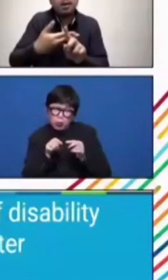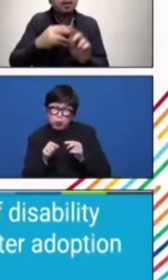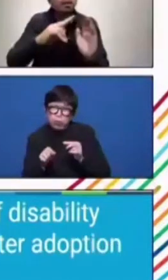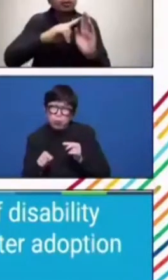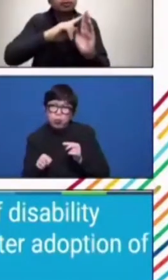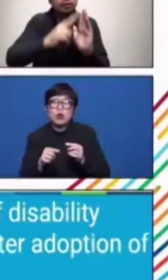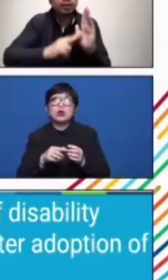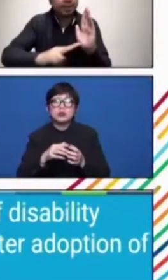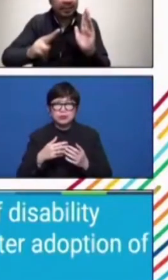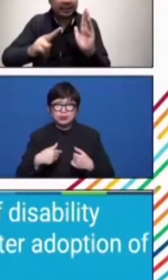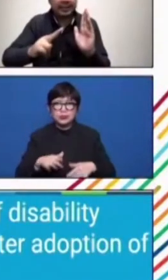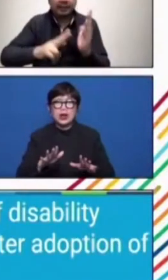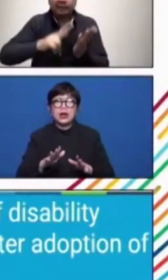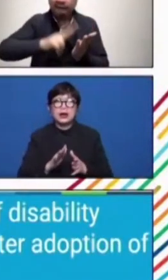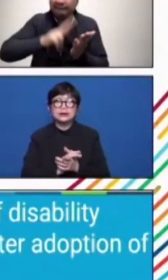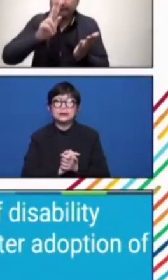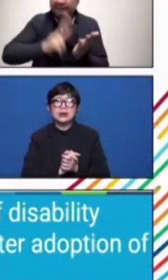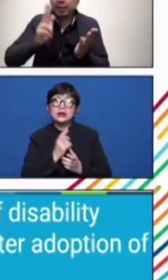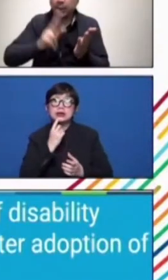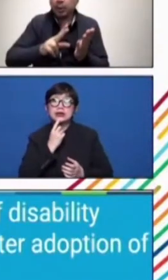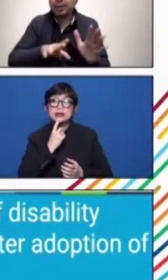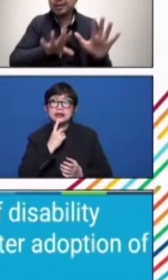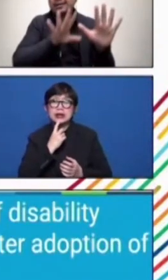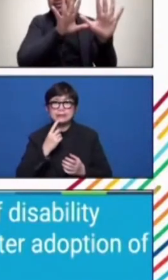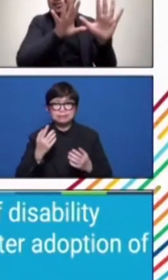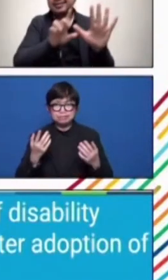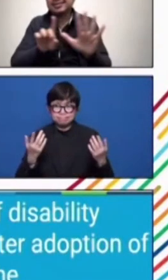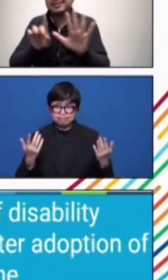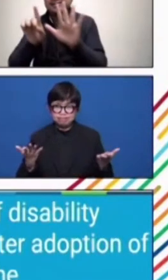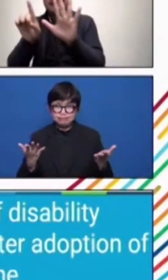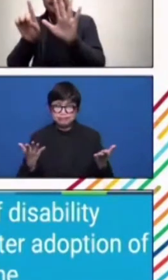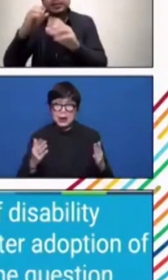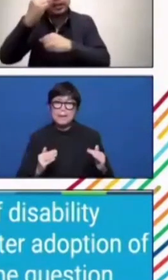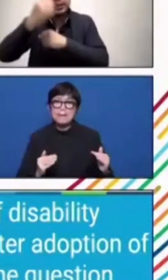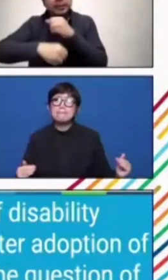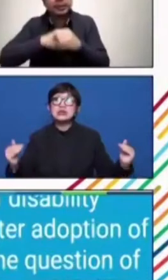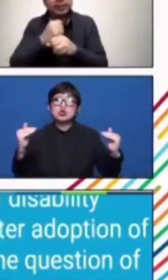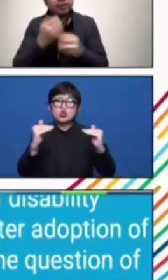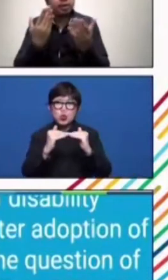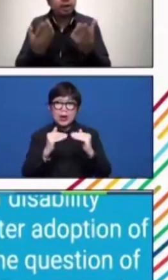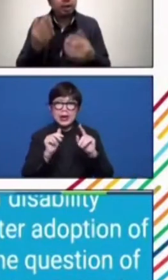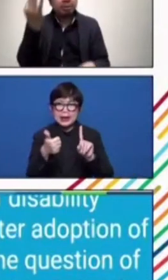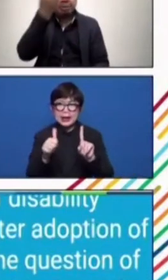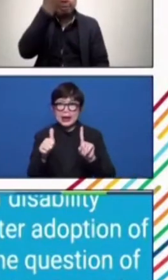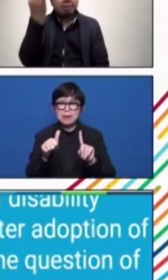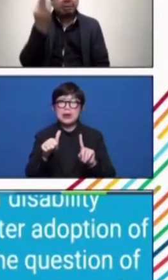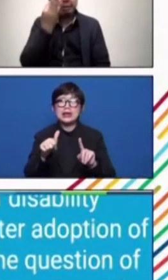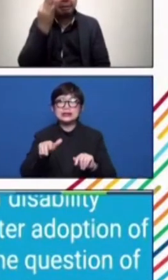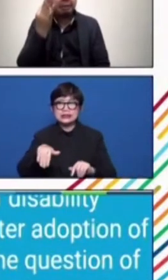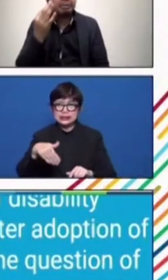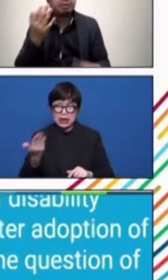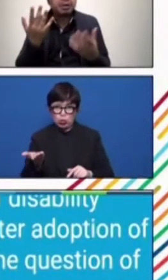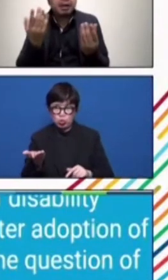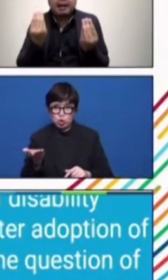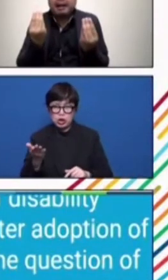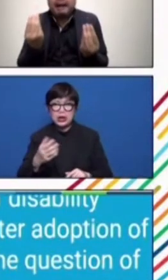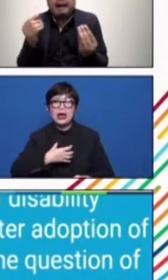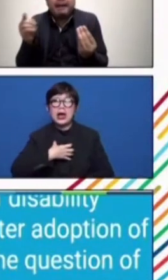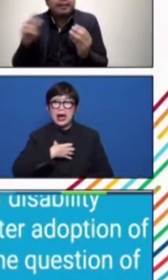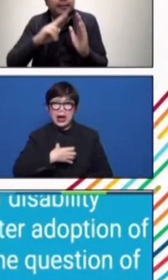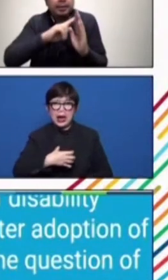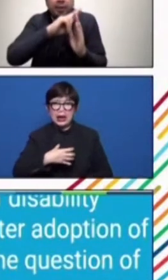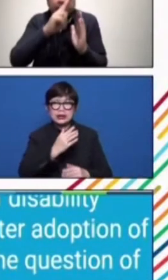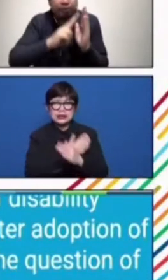the loss of person with disabilities so the question of where we offer implementation painting the convention is